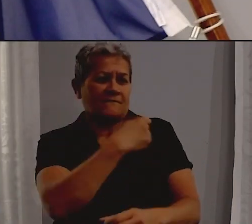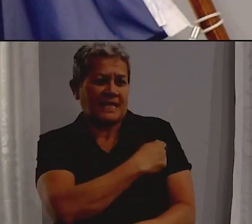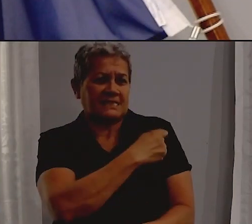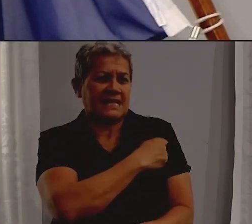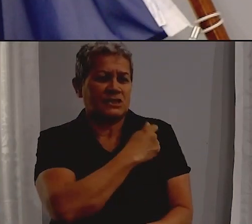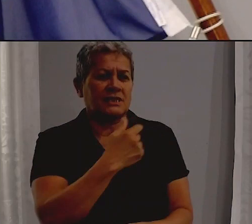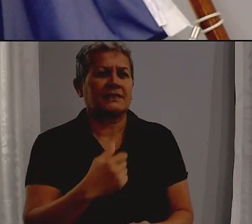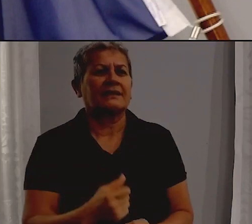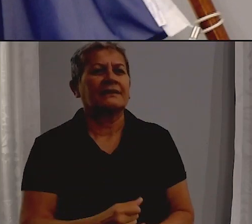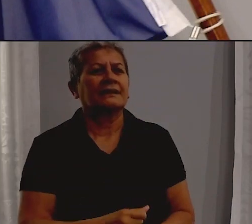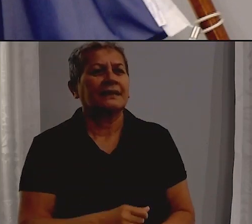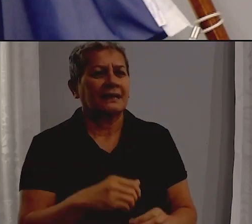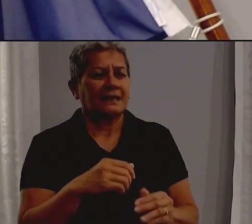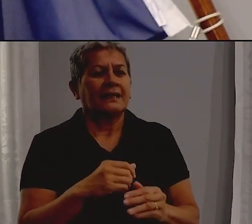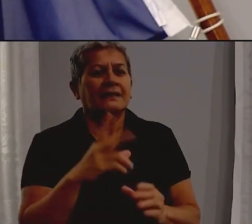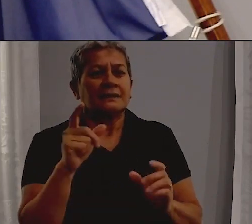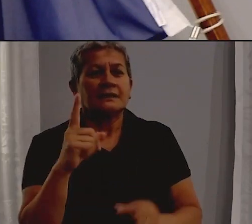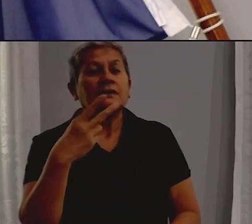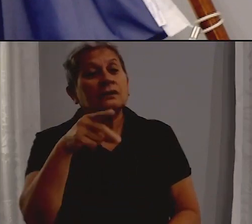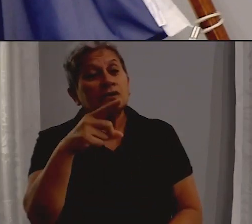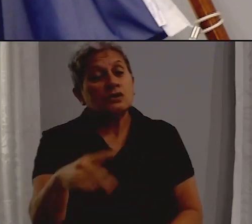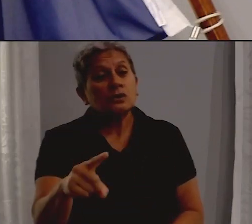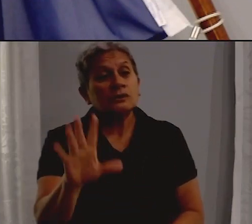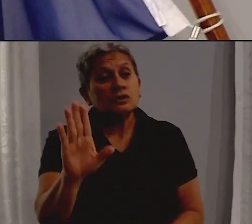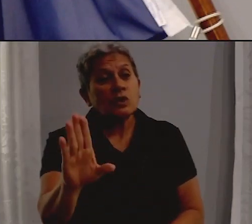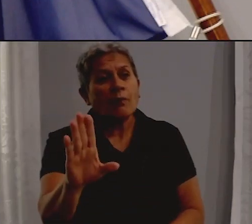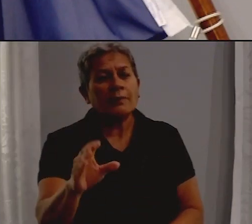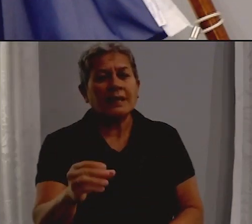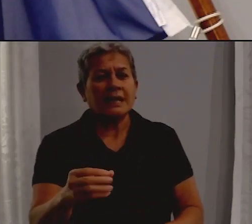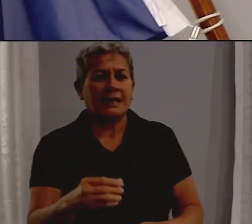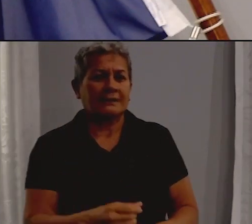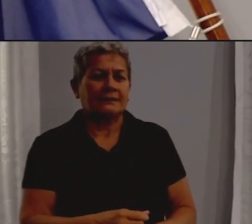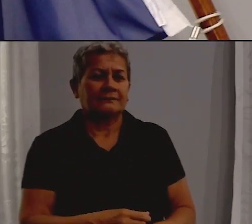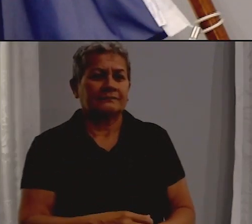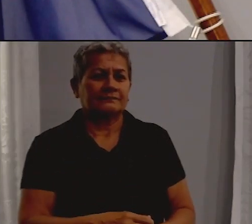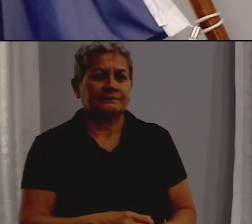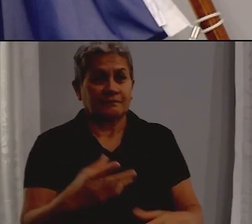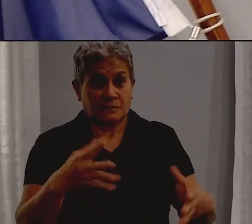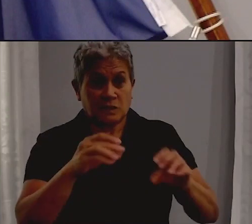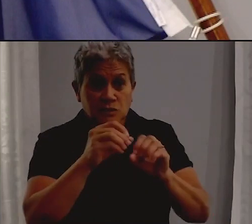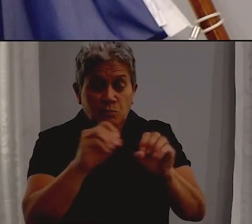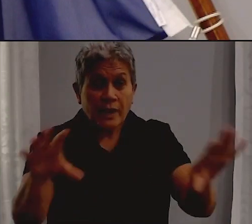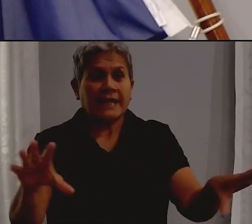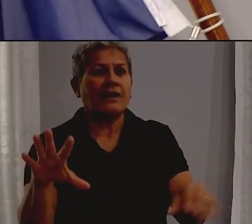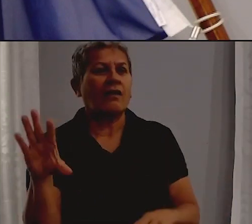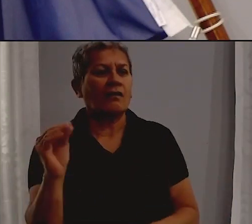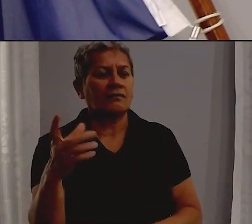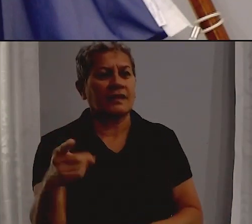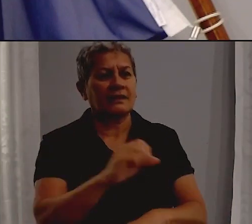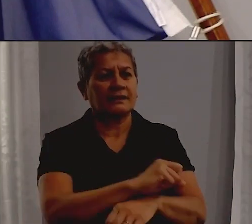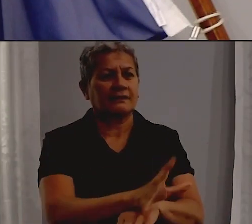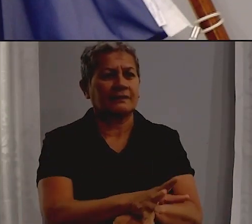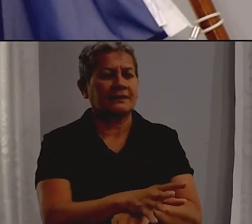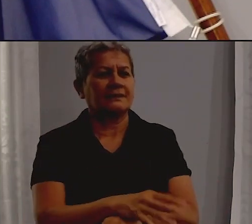vaccination rates, any illnesses will have mild symptoms, enabling people to be cared for at home and not overwhelm